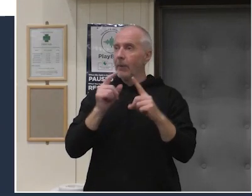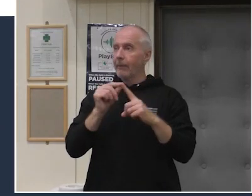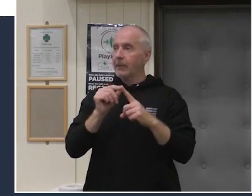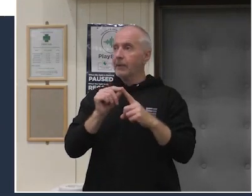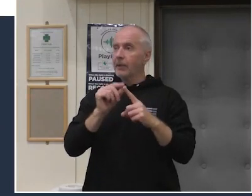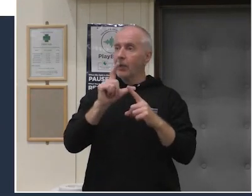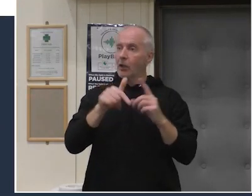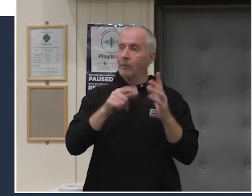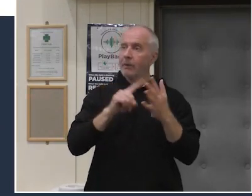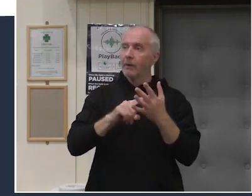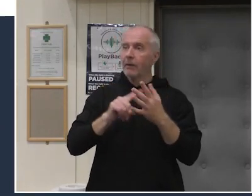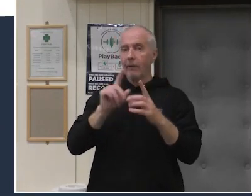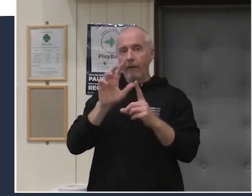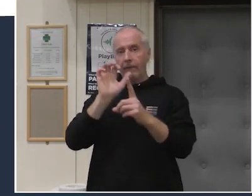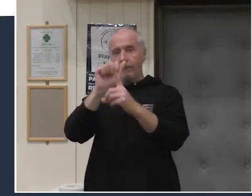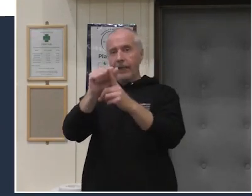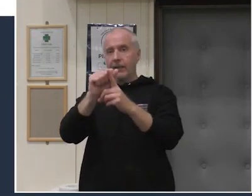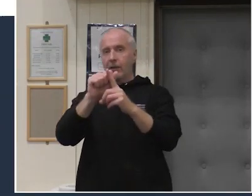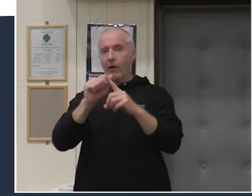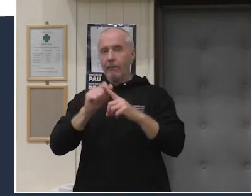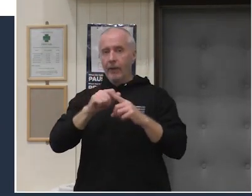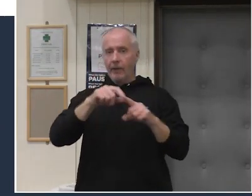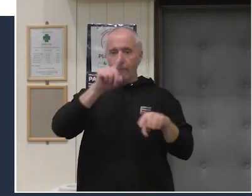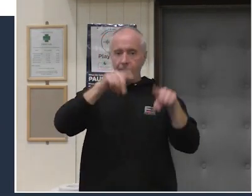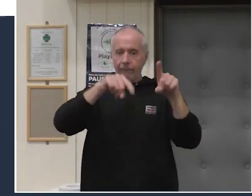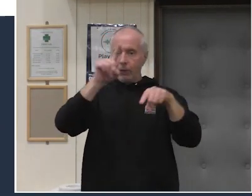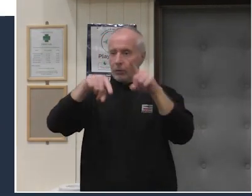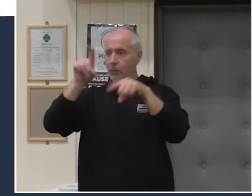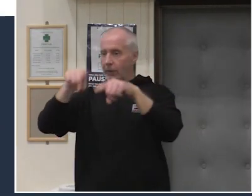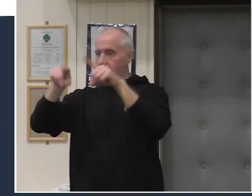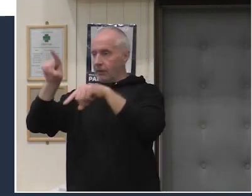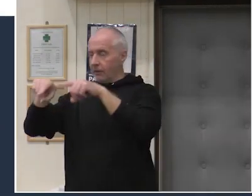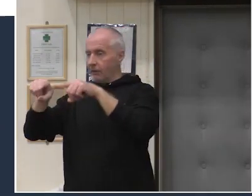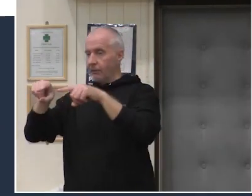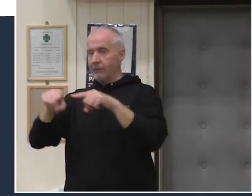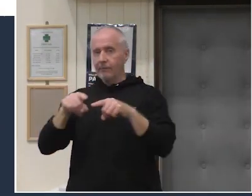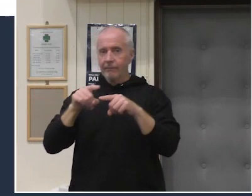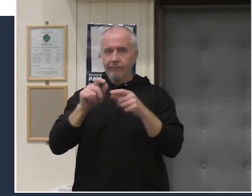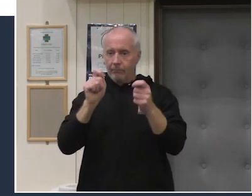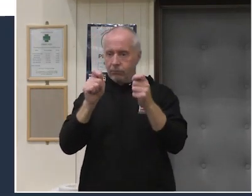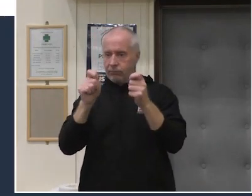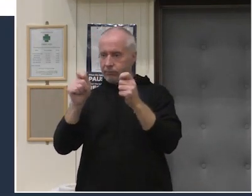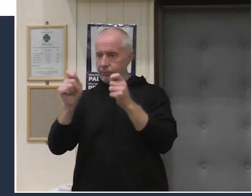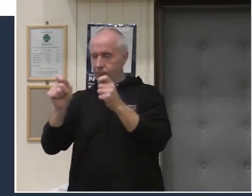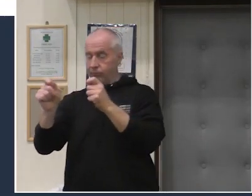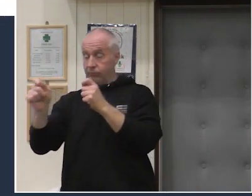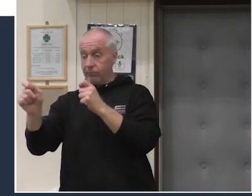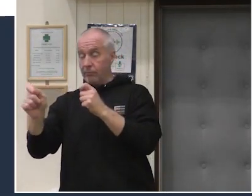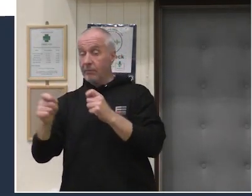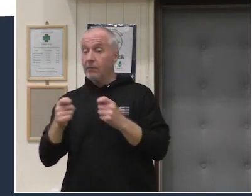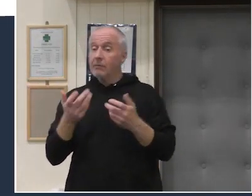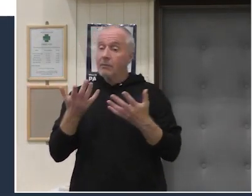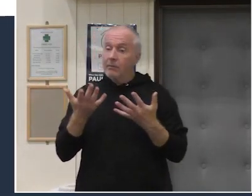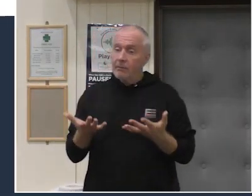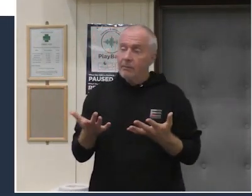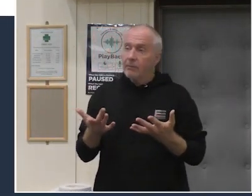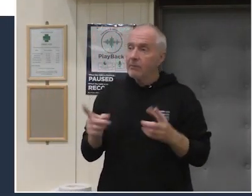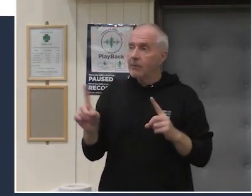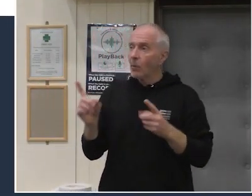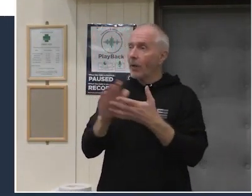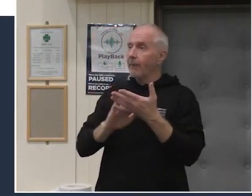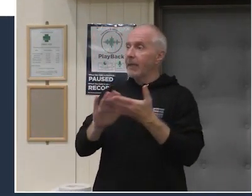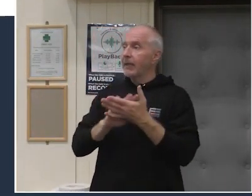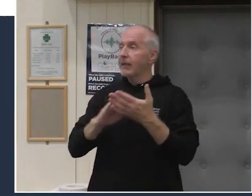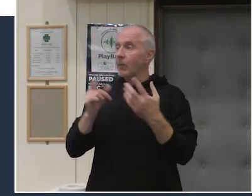fit of the background fluctuations. Yep, exactly. But basically what this boils down to is we've